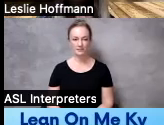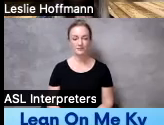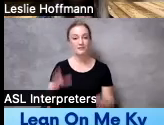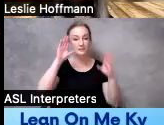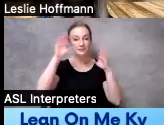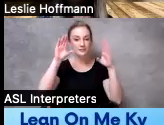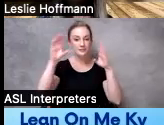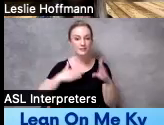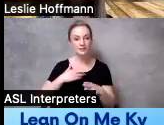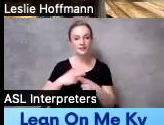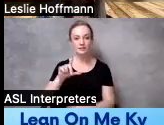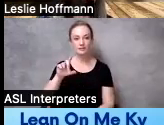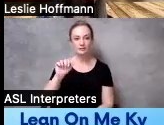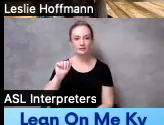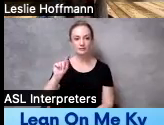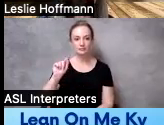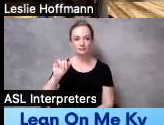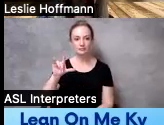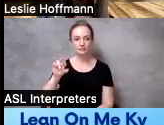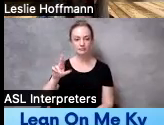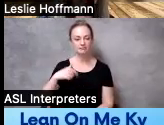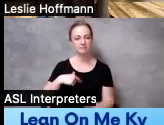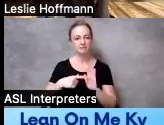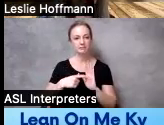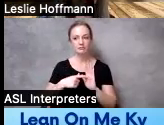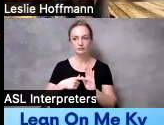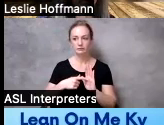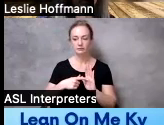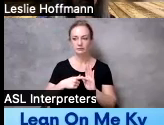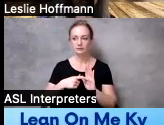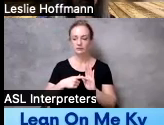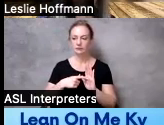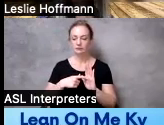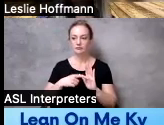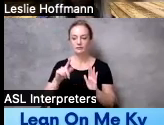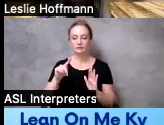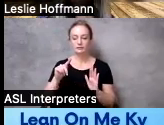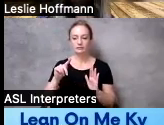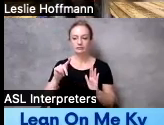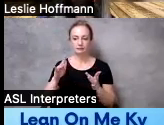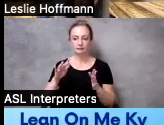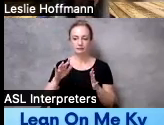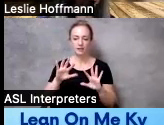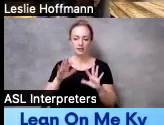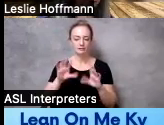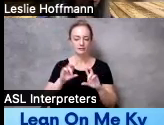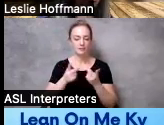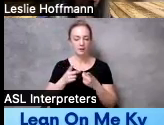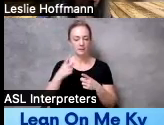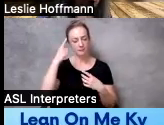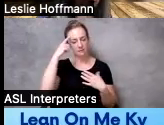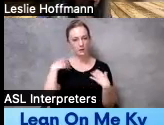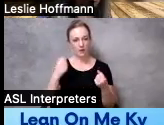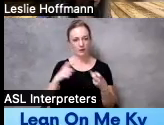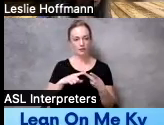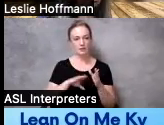Hello, my name is Lee Taylor, and on behalf of the co-conveners, the Department for Behavioral Health, Developmental and Intellectual Disabilities, and Mental